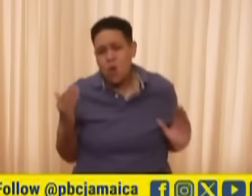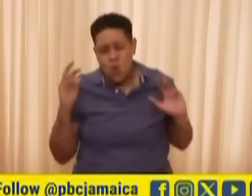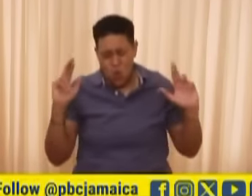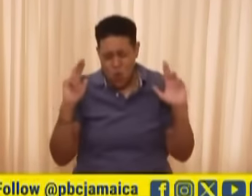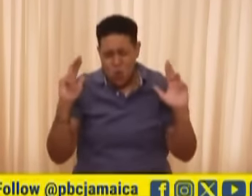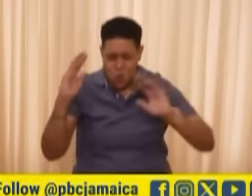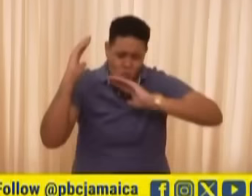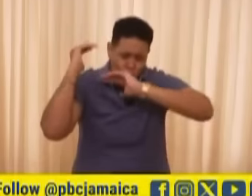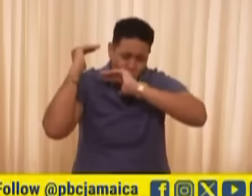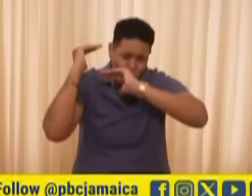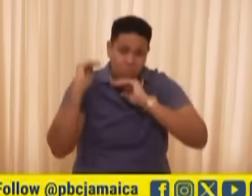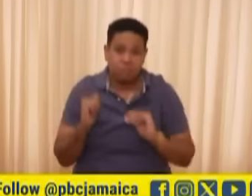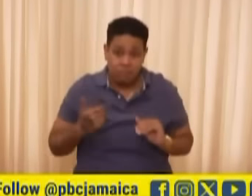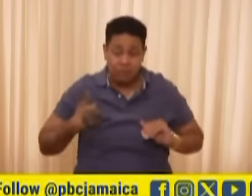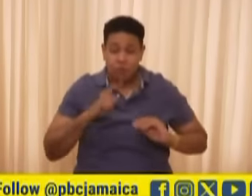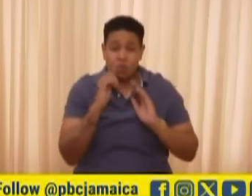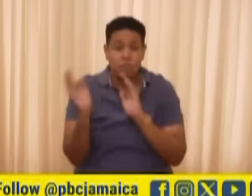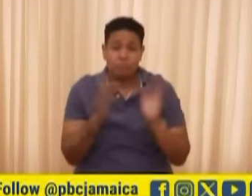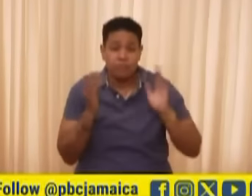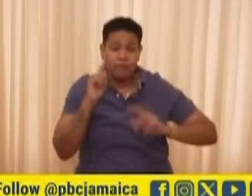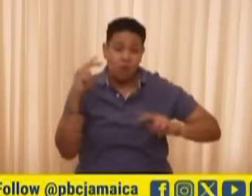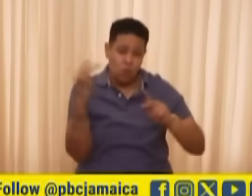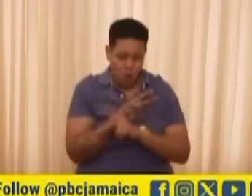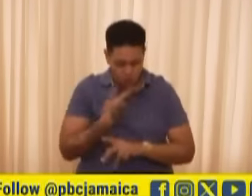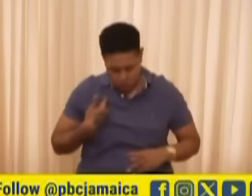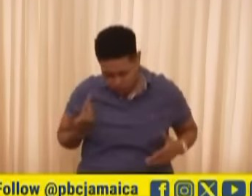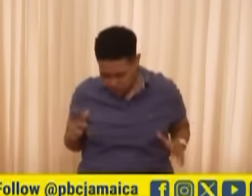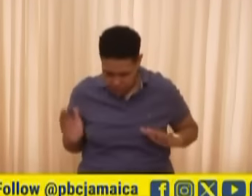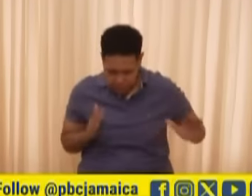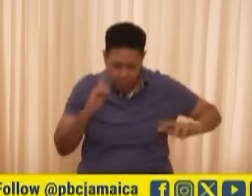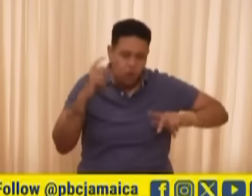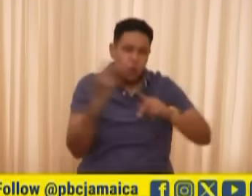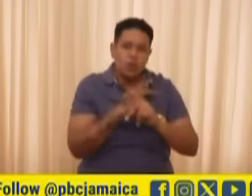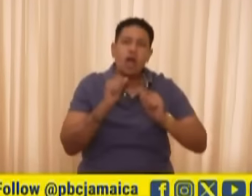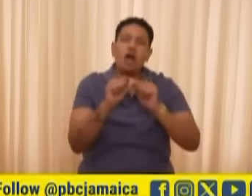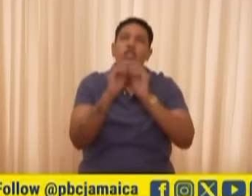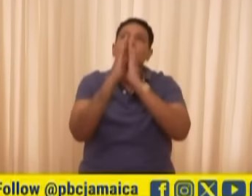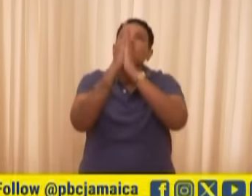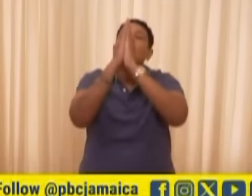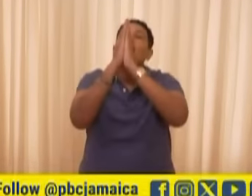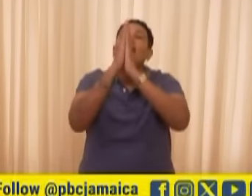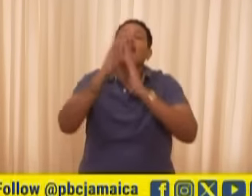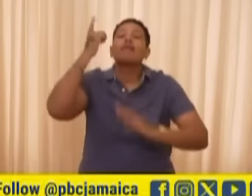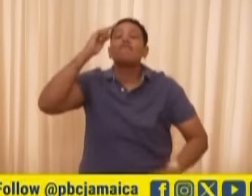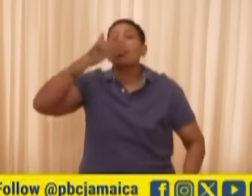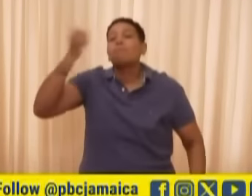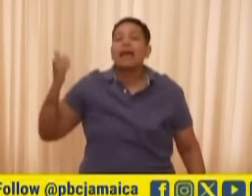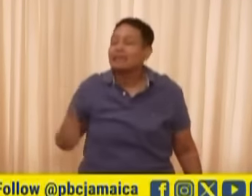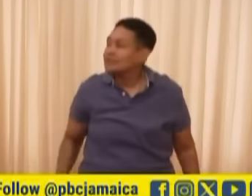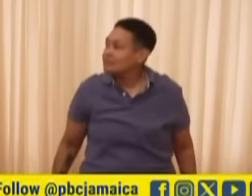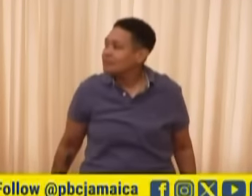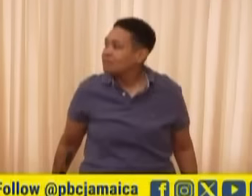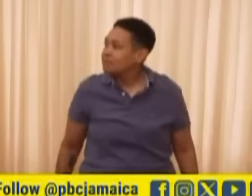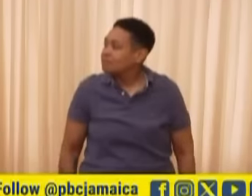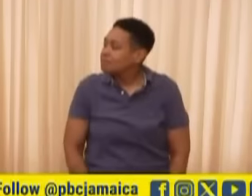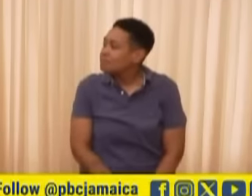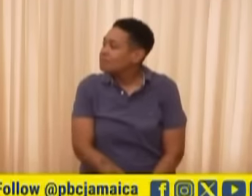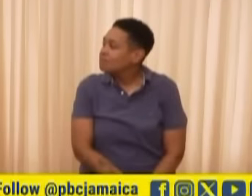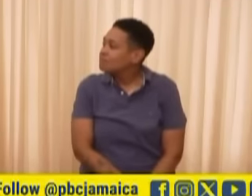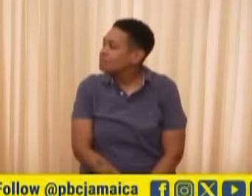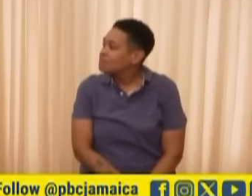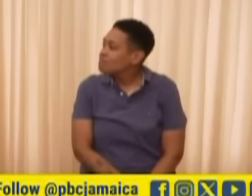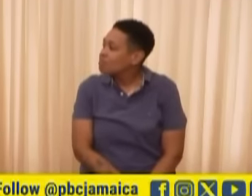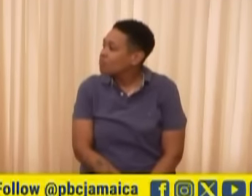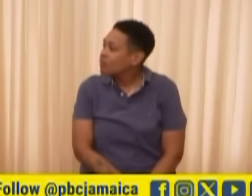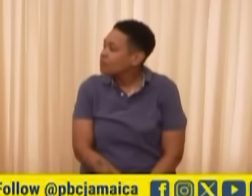will prepare for the worst and continue to pray for the best. The